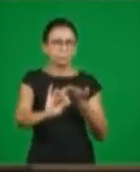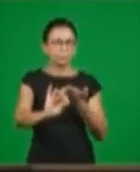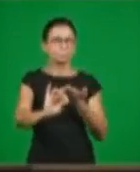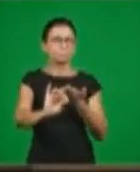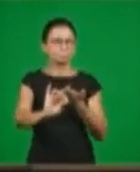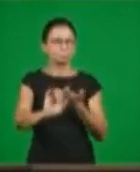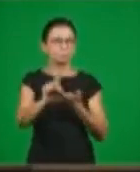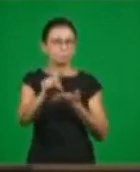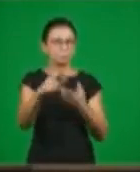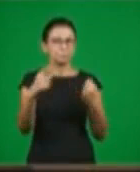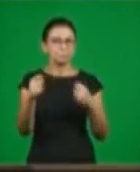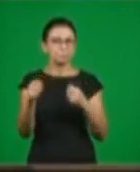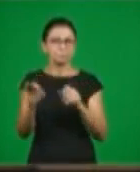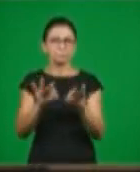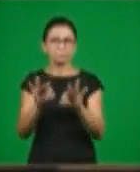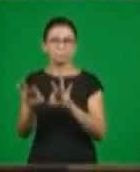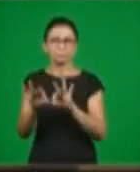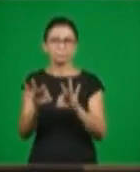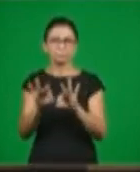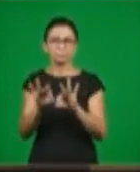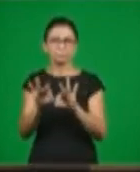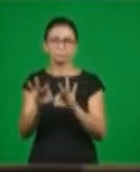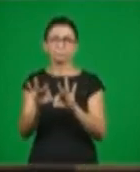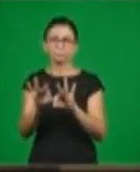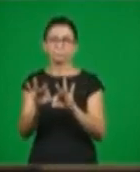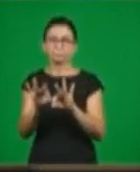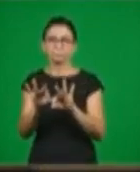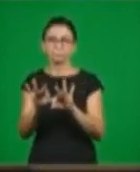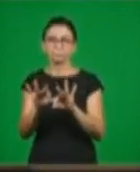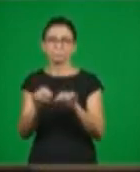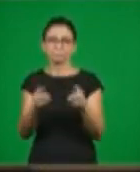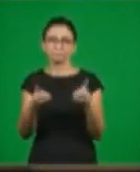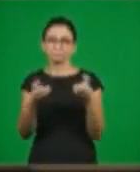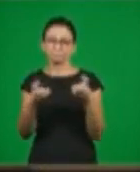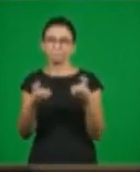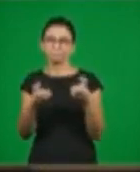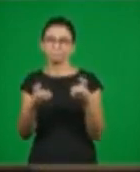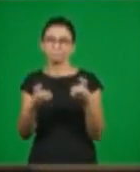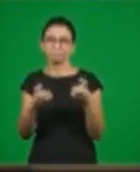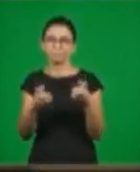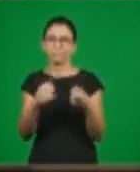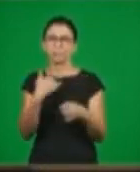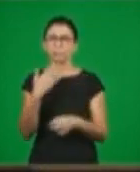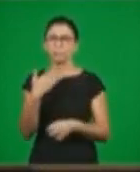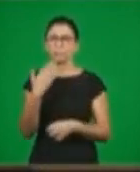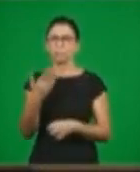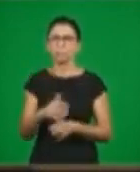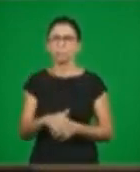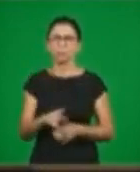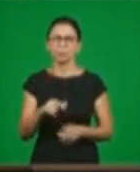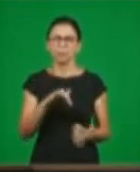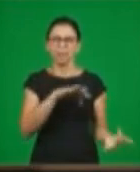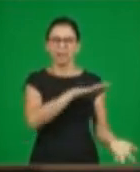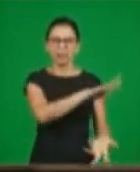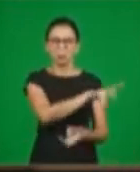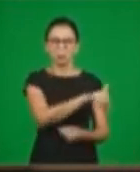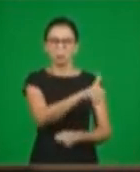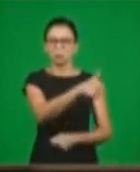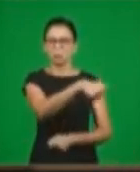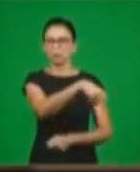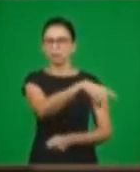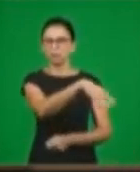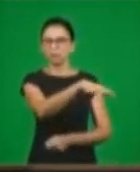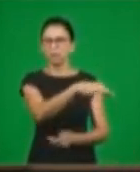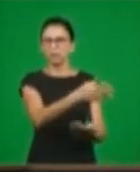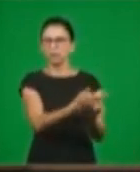they need to be really well prepared to go through these situations. So you say, oh, the